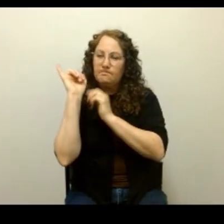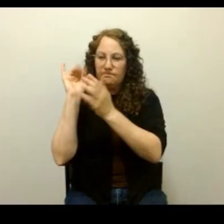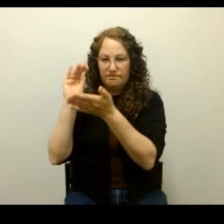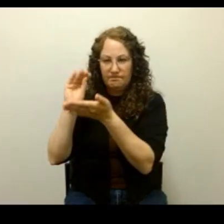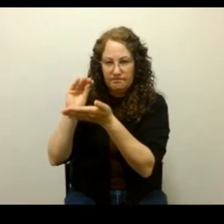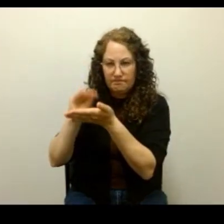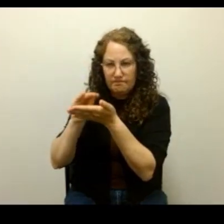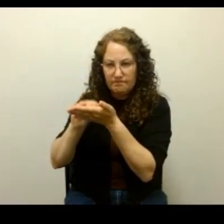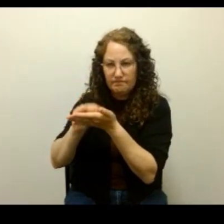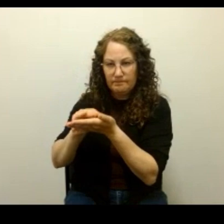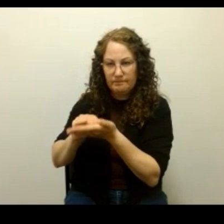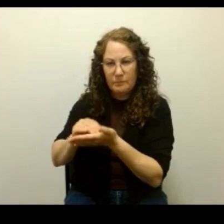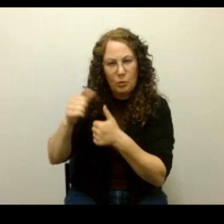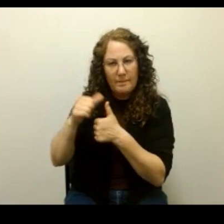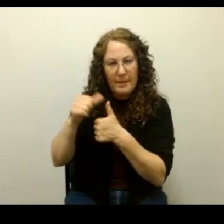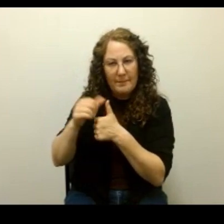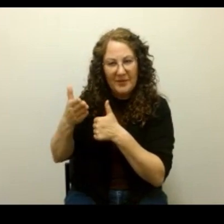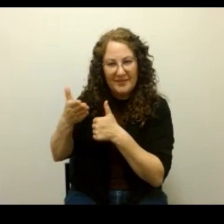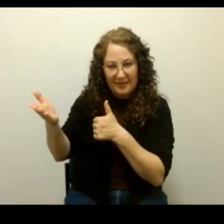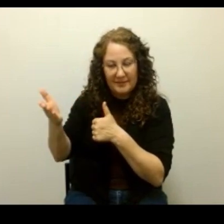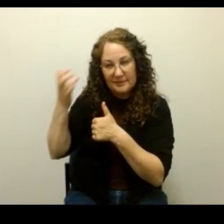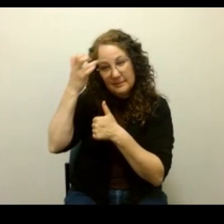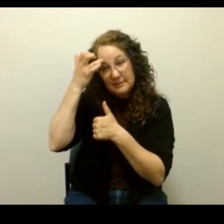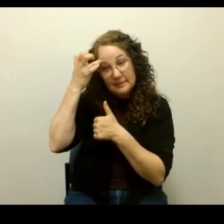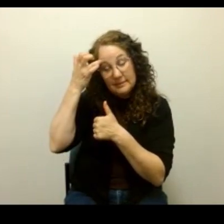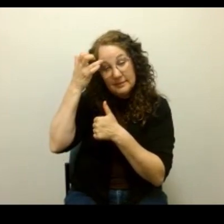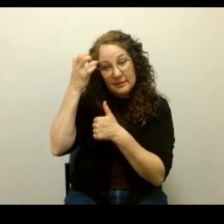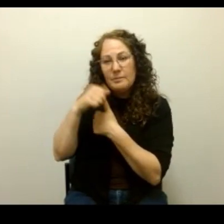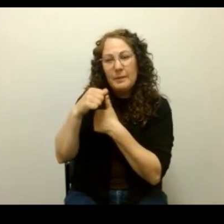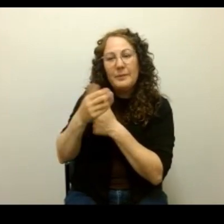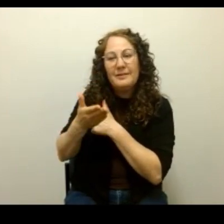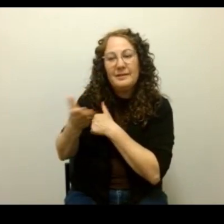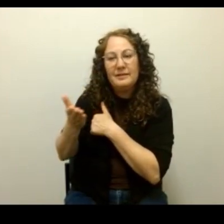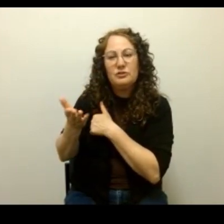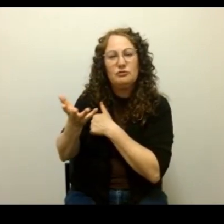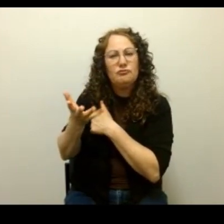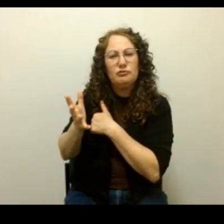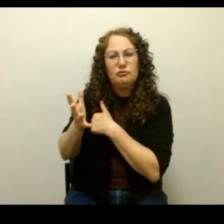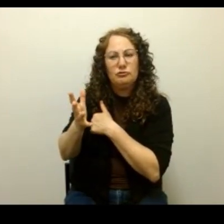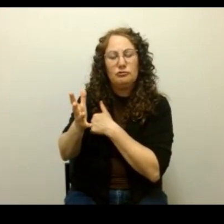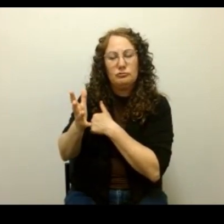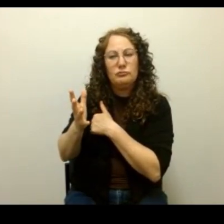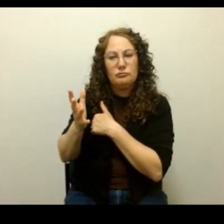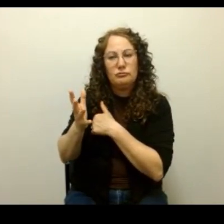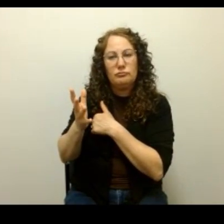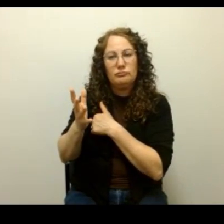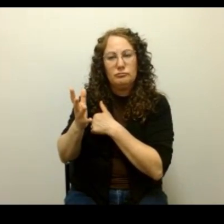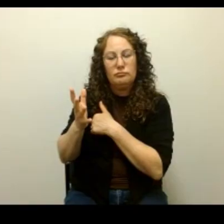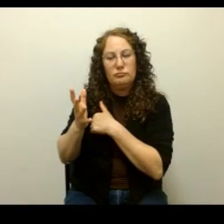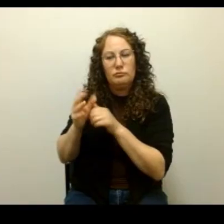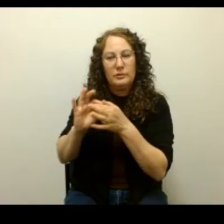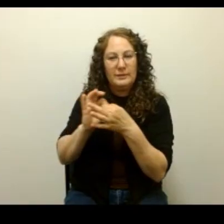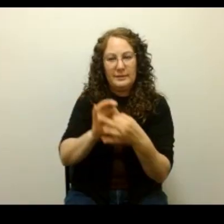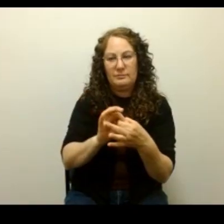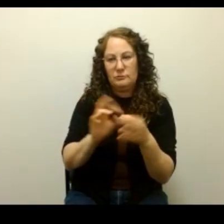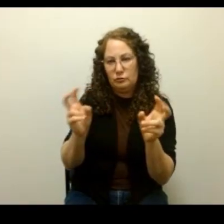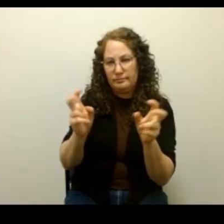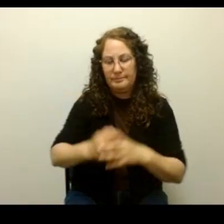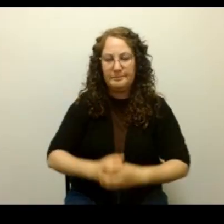try to remember the things that you are being referred to.